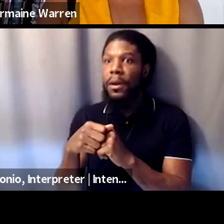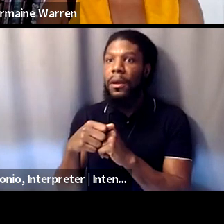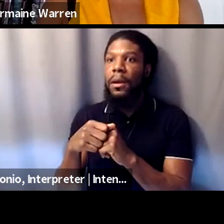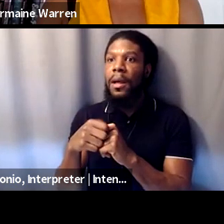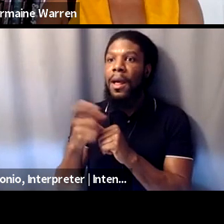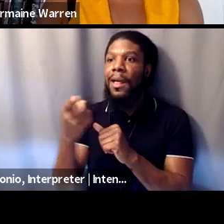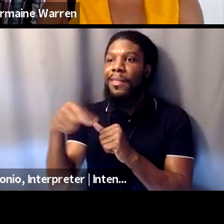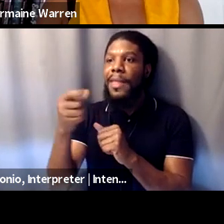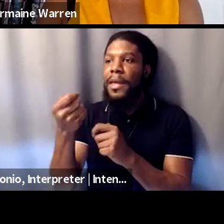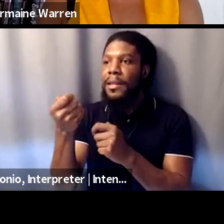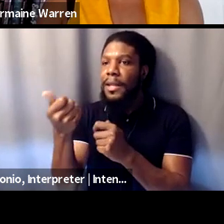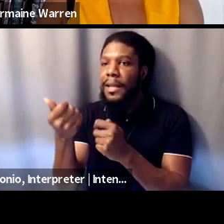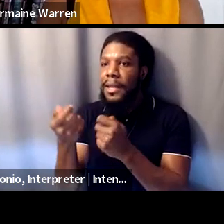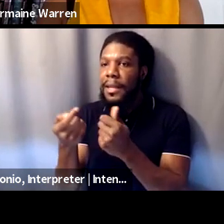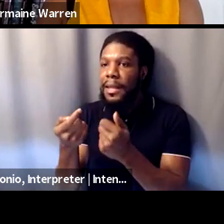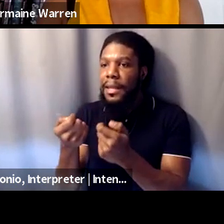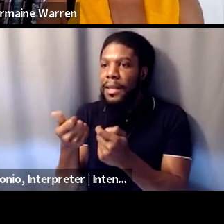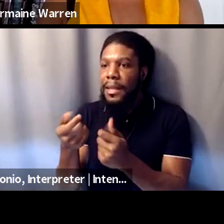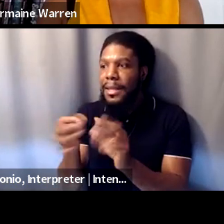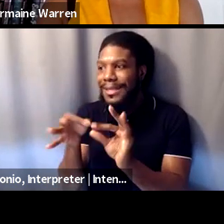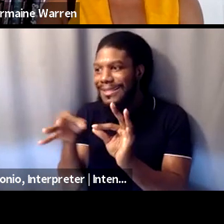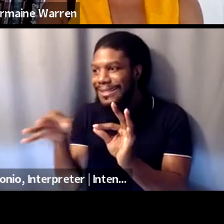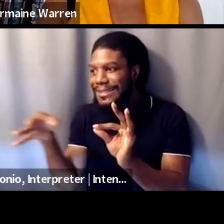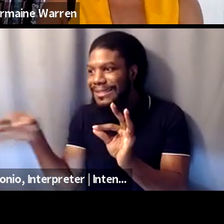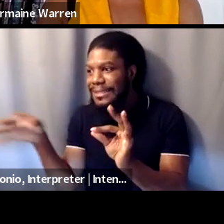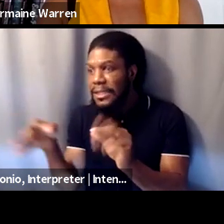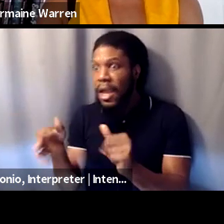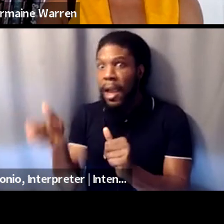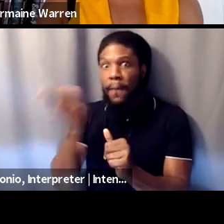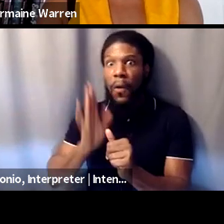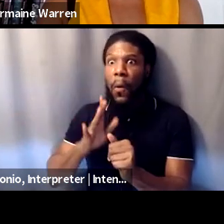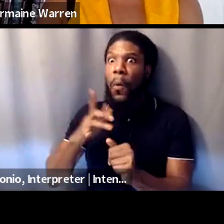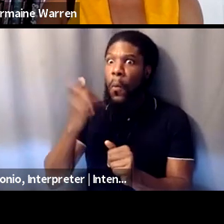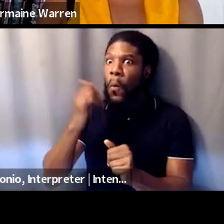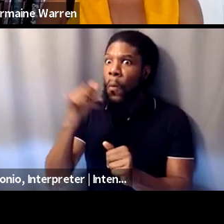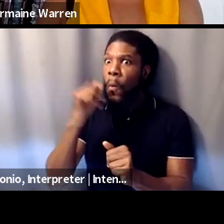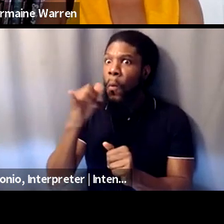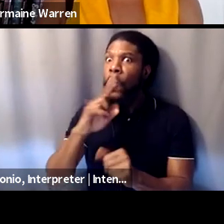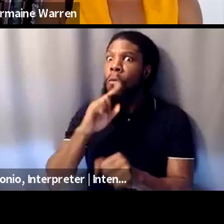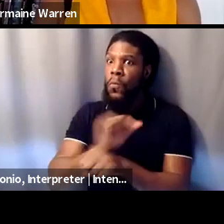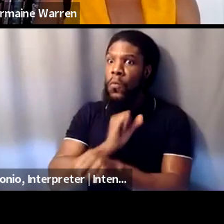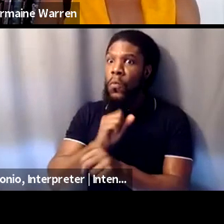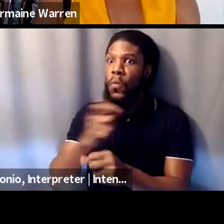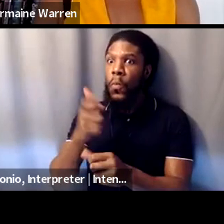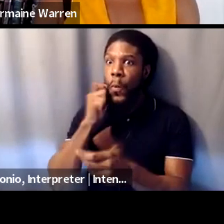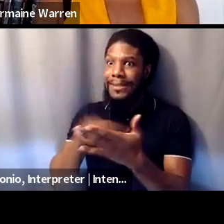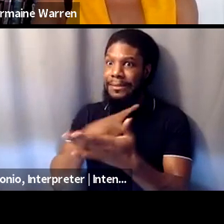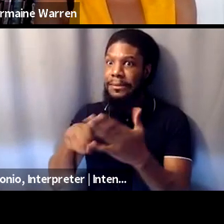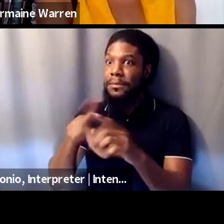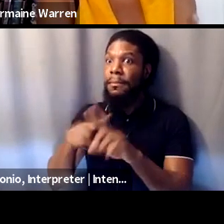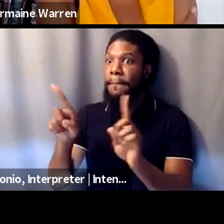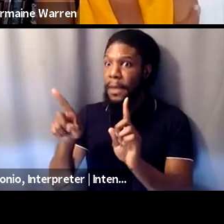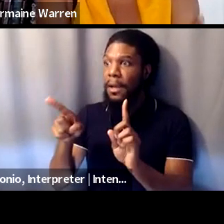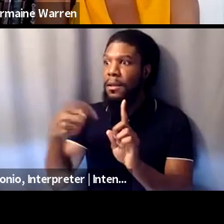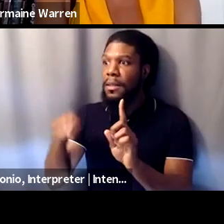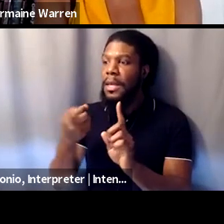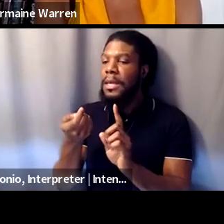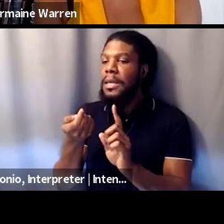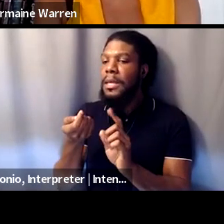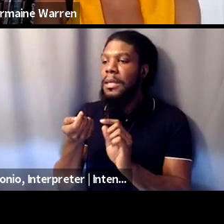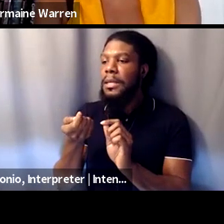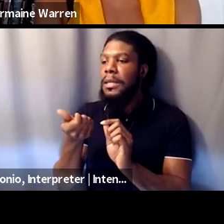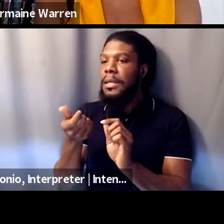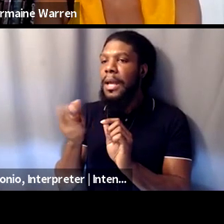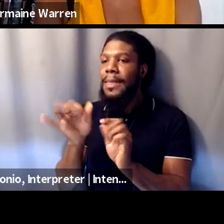them. Of course, they were super racist before, and they just deleted the sentences. So now it's basically the same